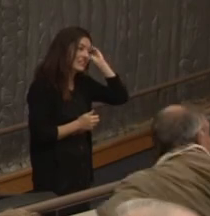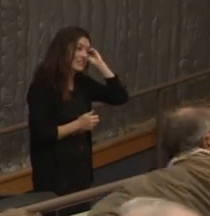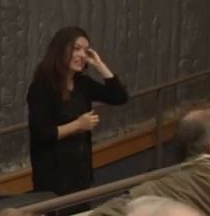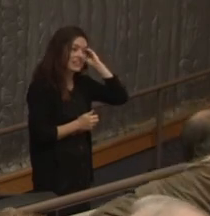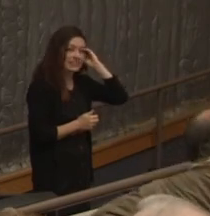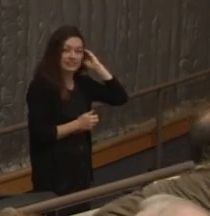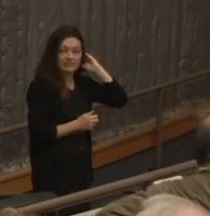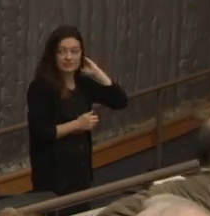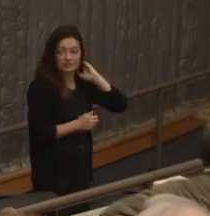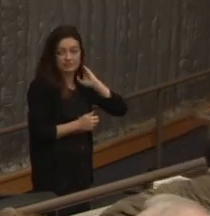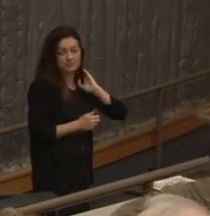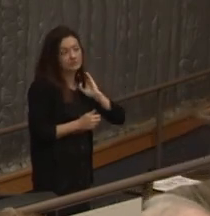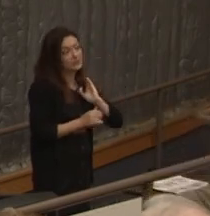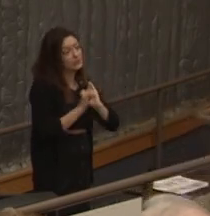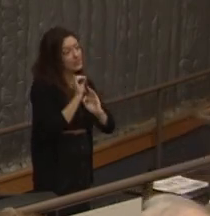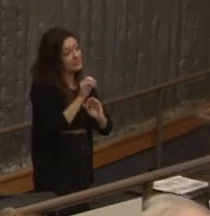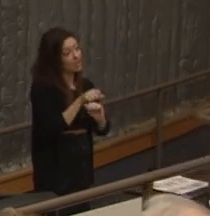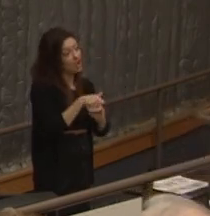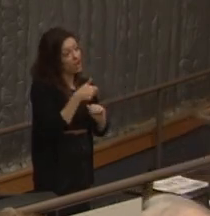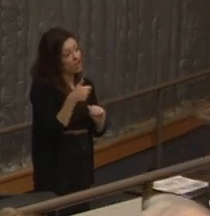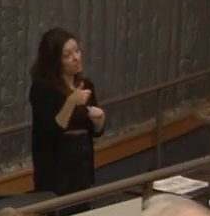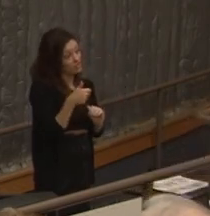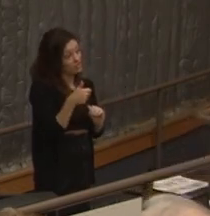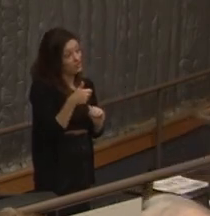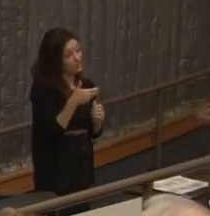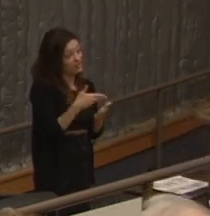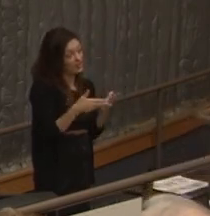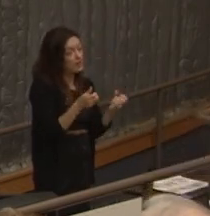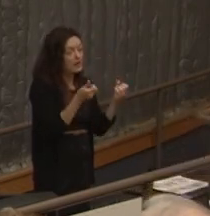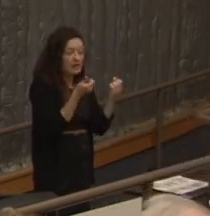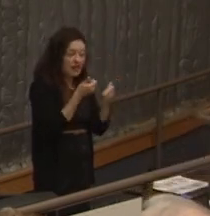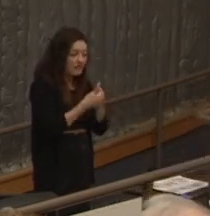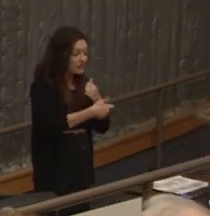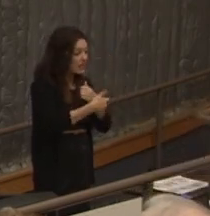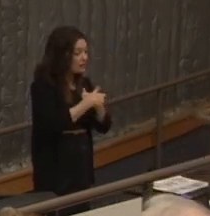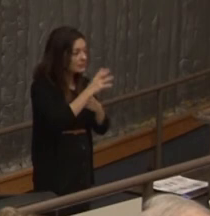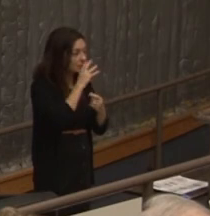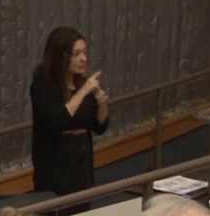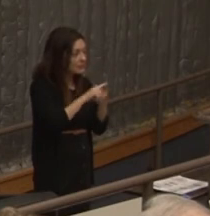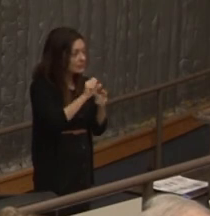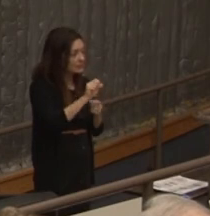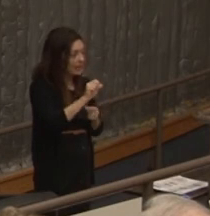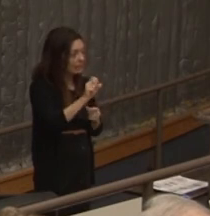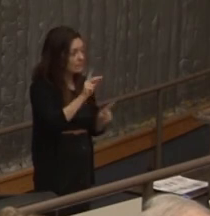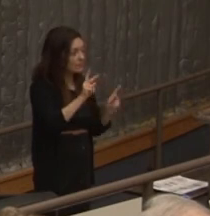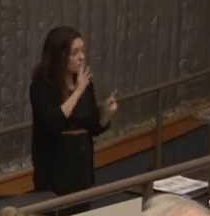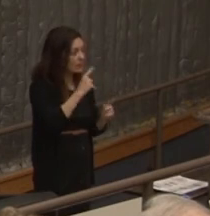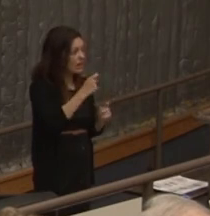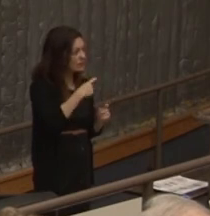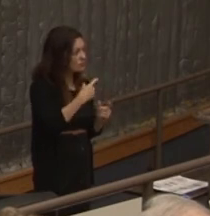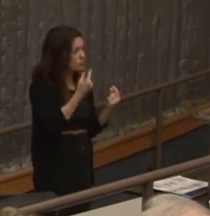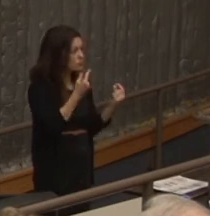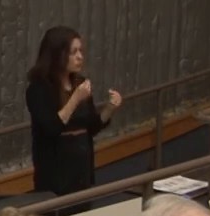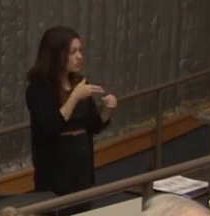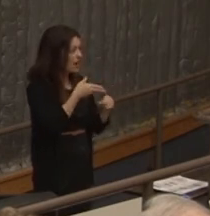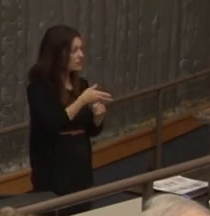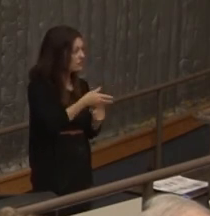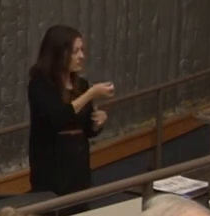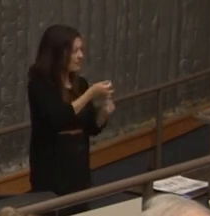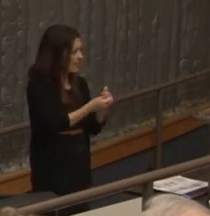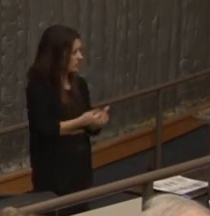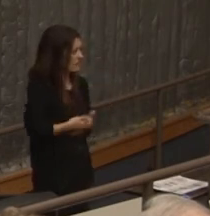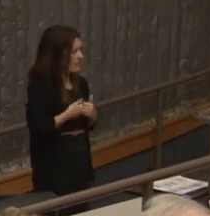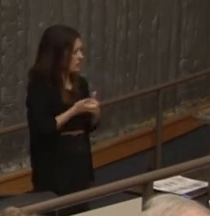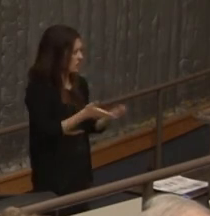immediacy. See, that's another illusion. Every time I speak, not only about Sam, I'm asked, what will we do after the last survivor